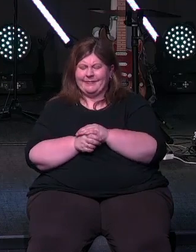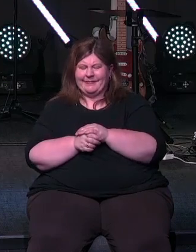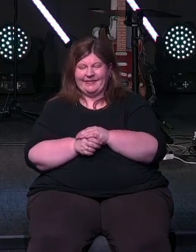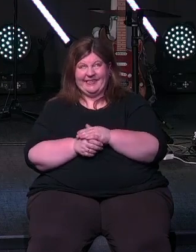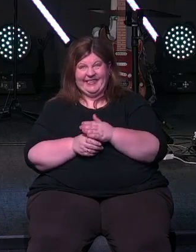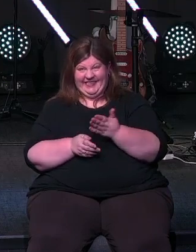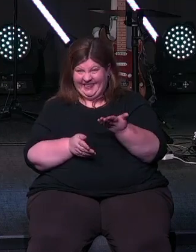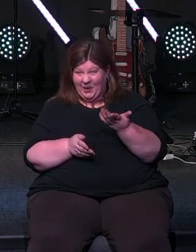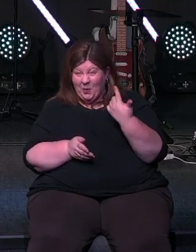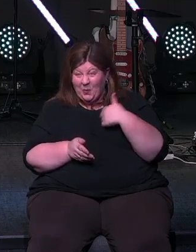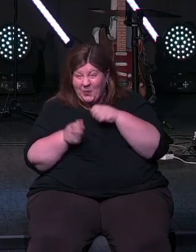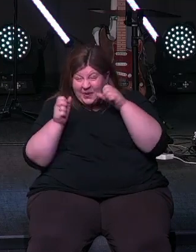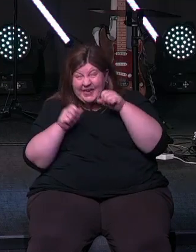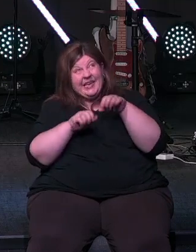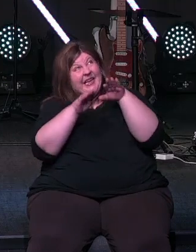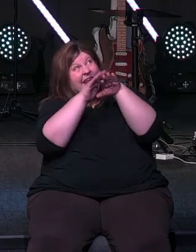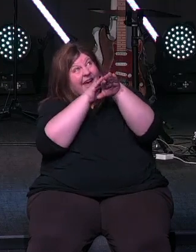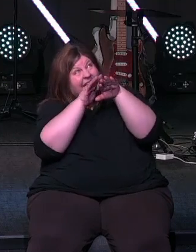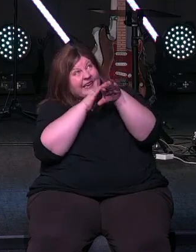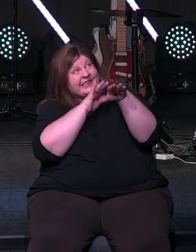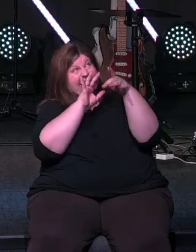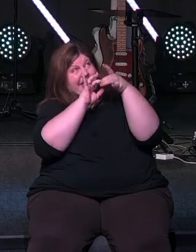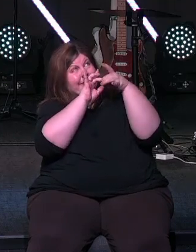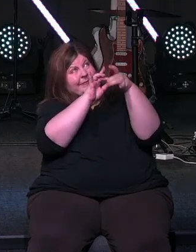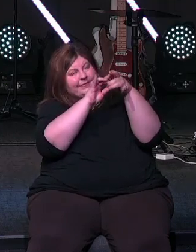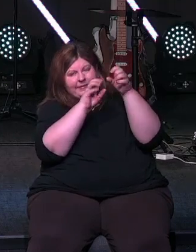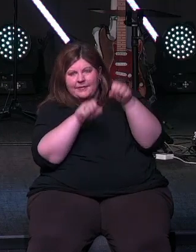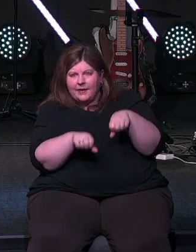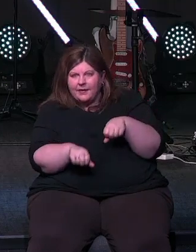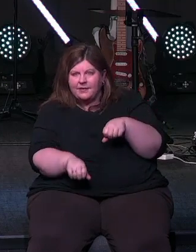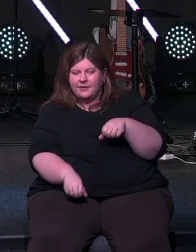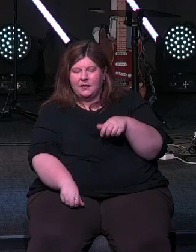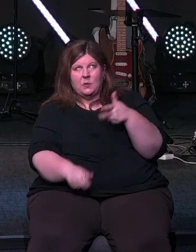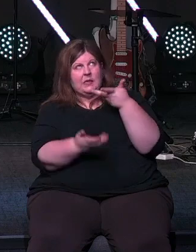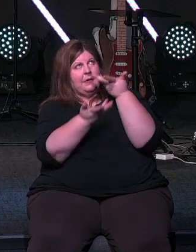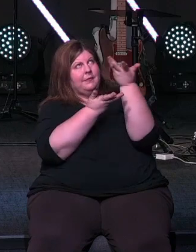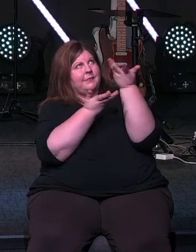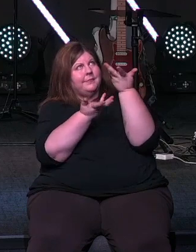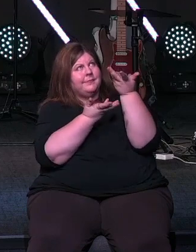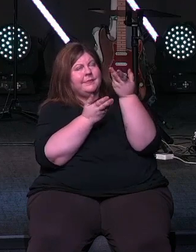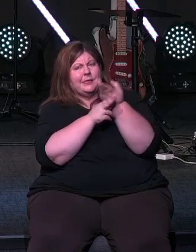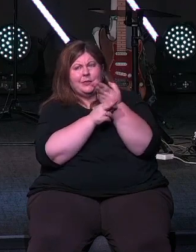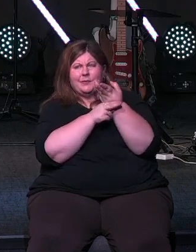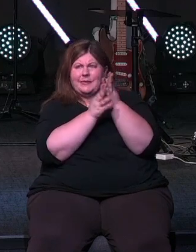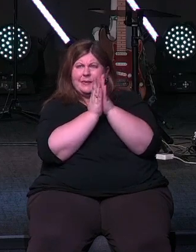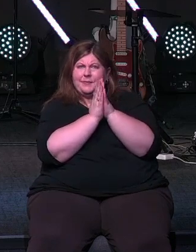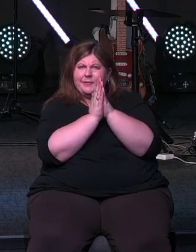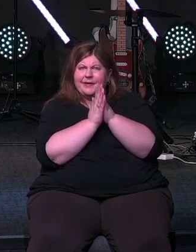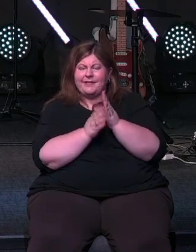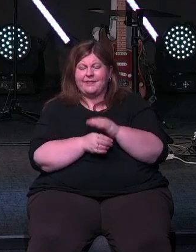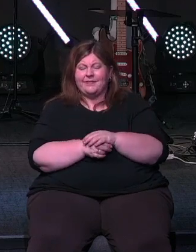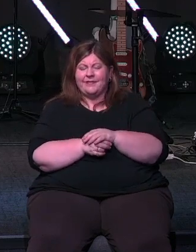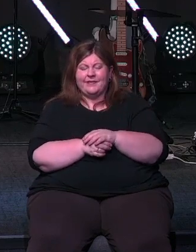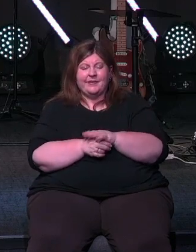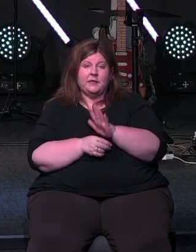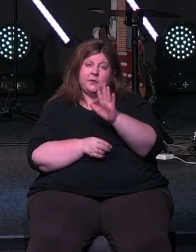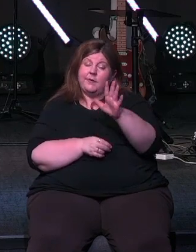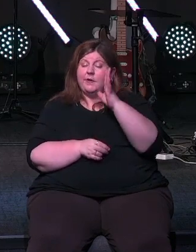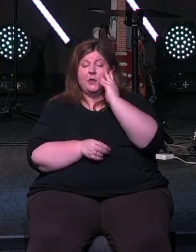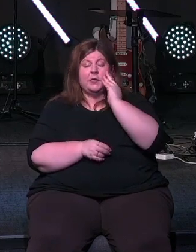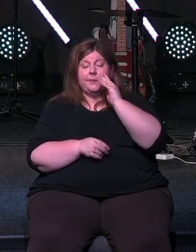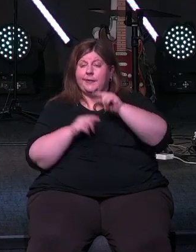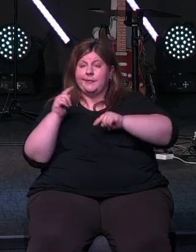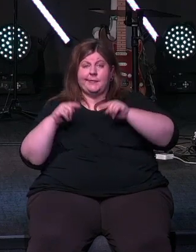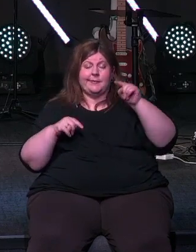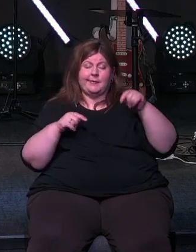to himself in an extraordinary way, and we get to relate to him through prayer. So wherever you're at on the spectrum right